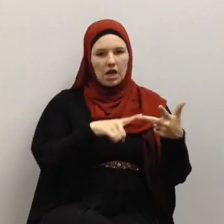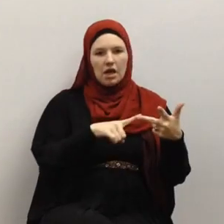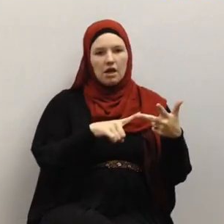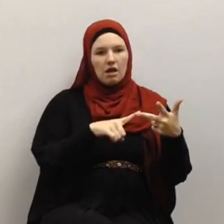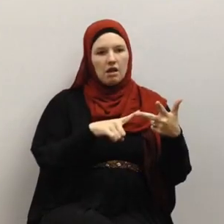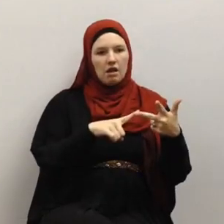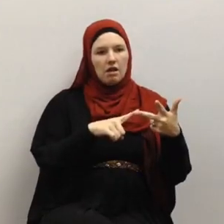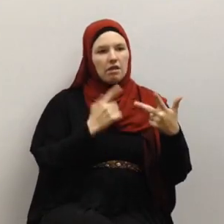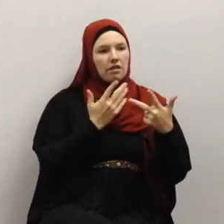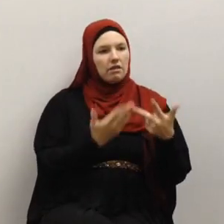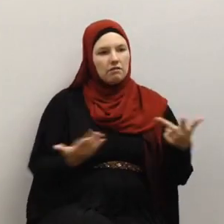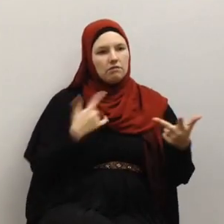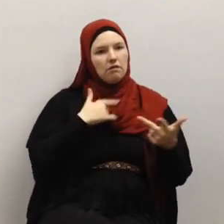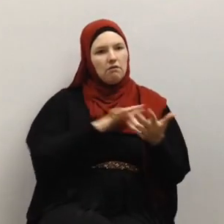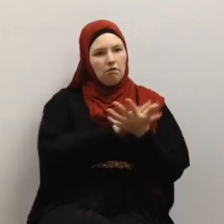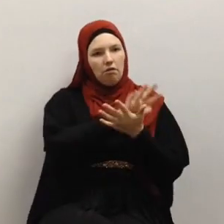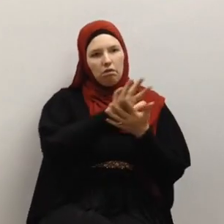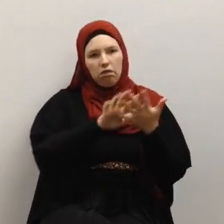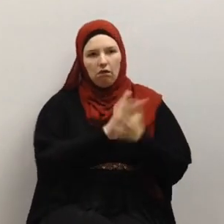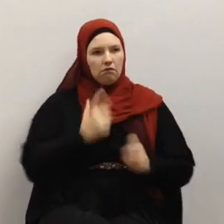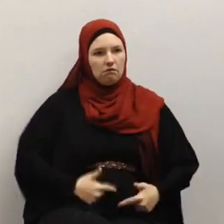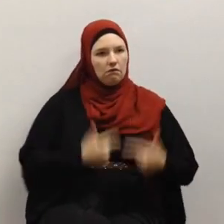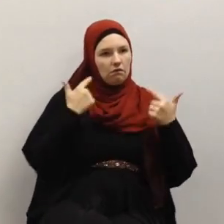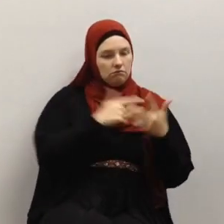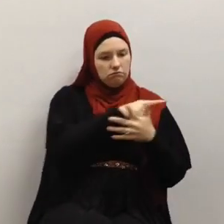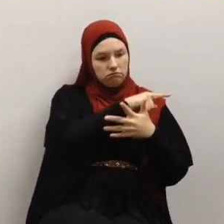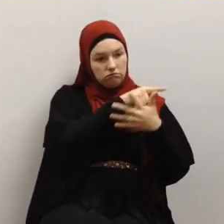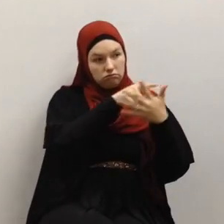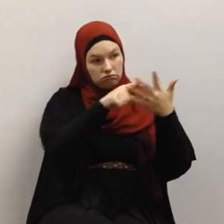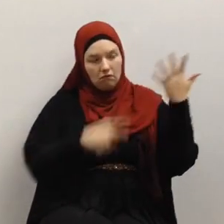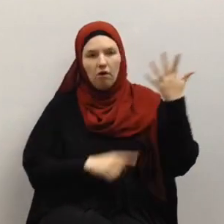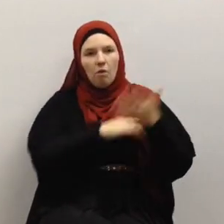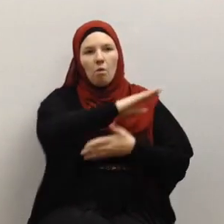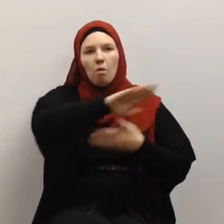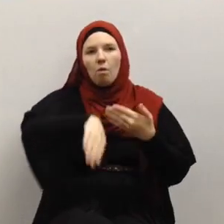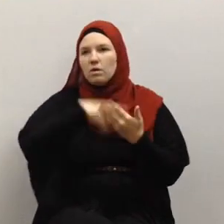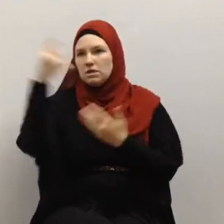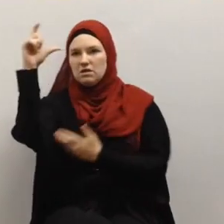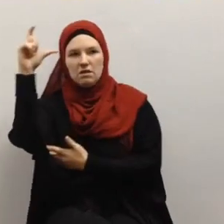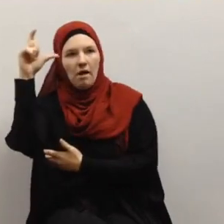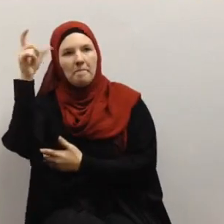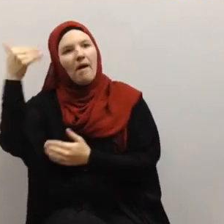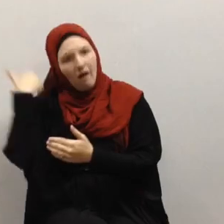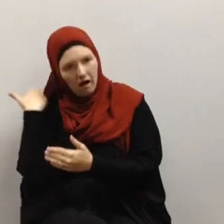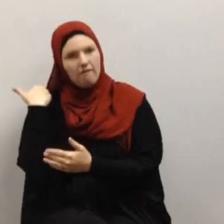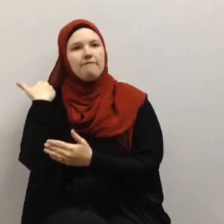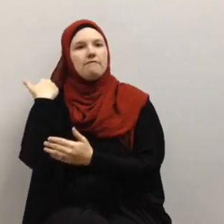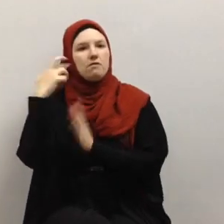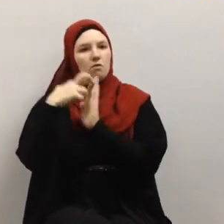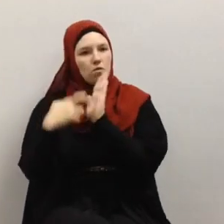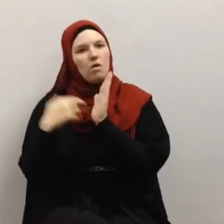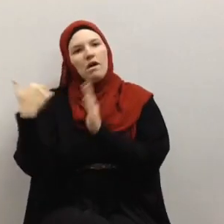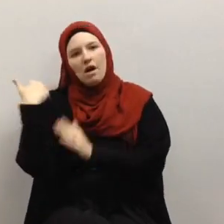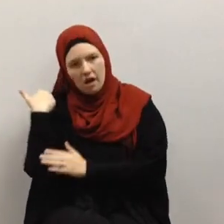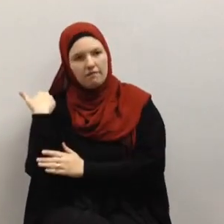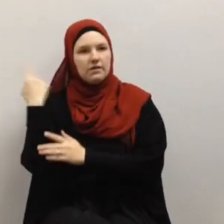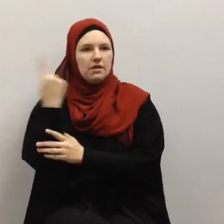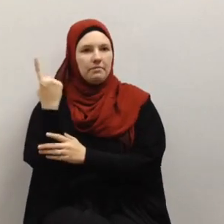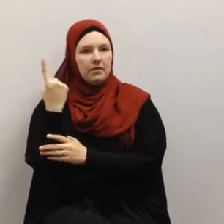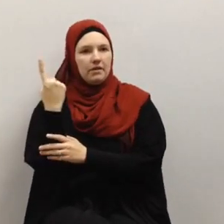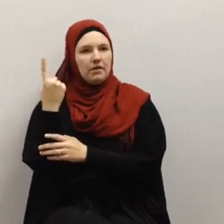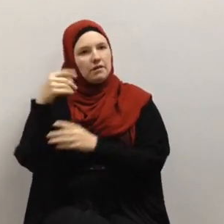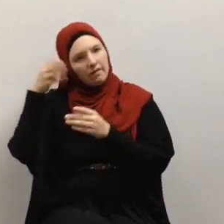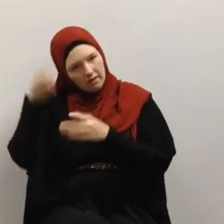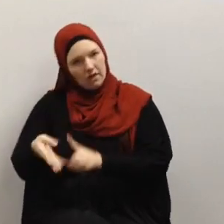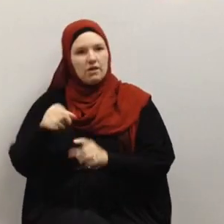that tries to delude us and confuse us. There is not a single issue that we need as